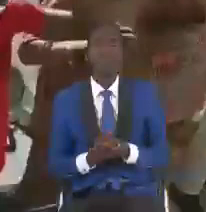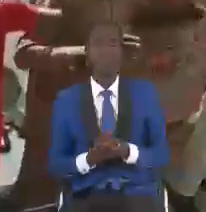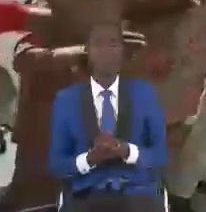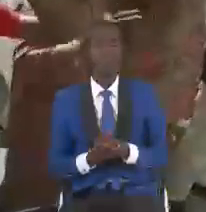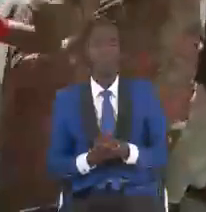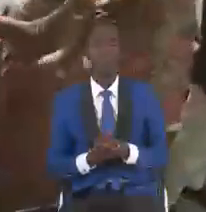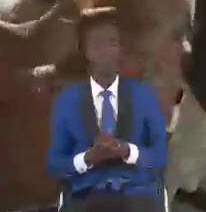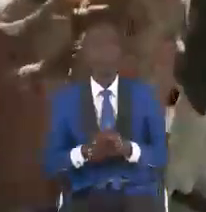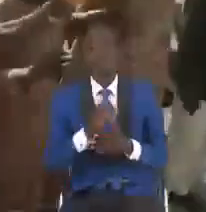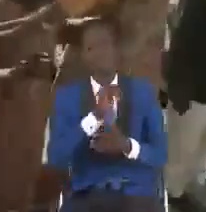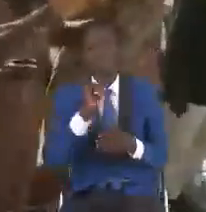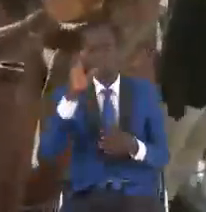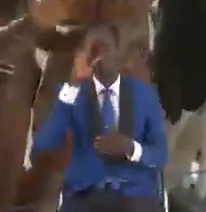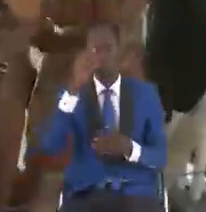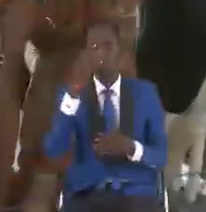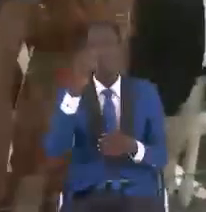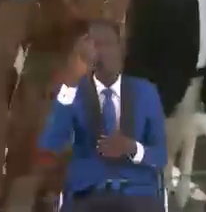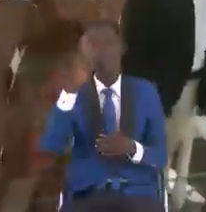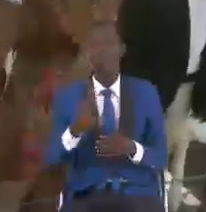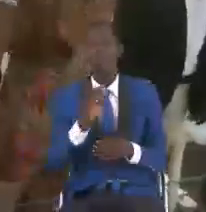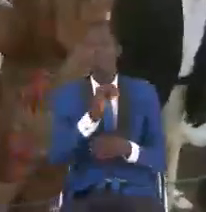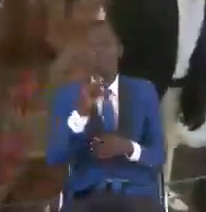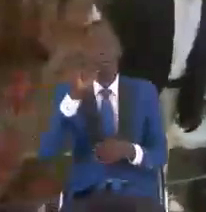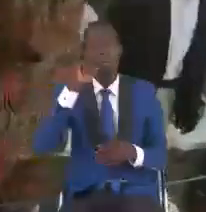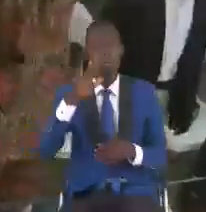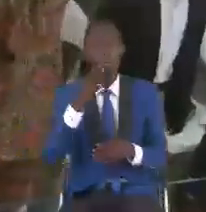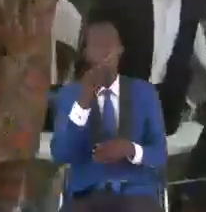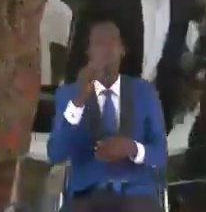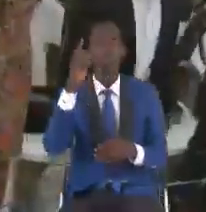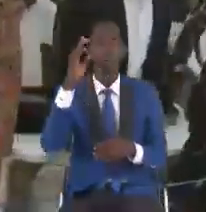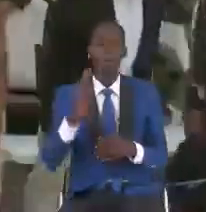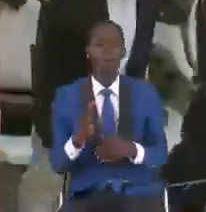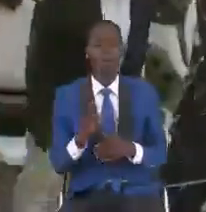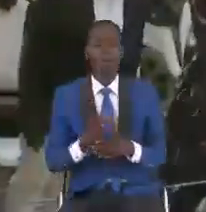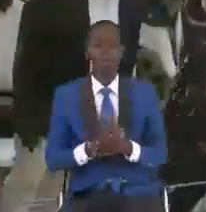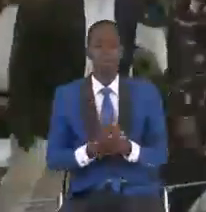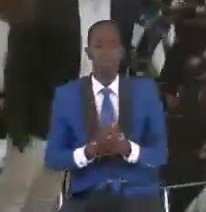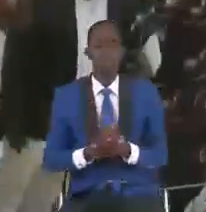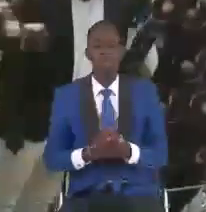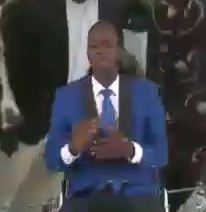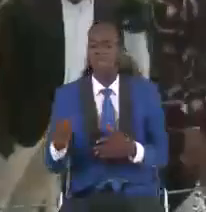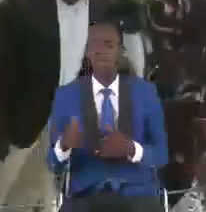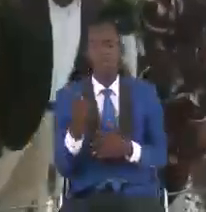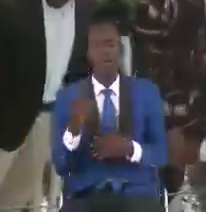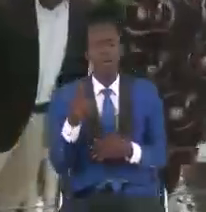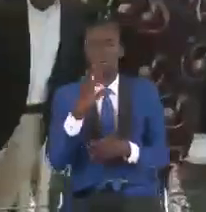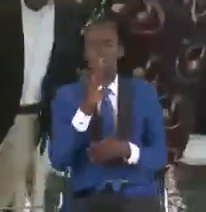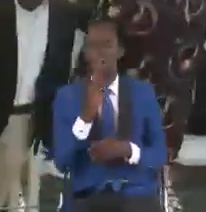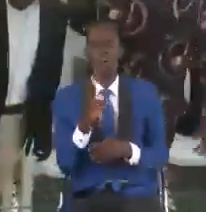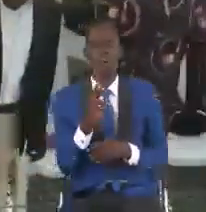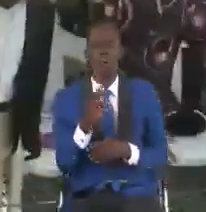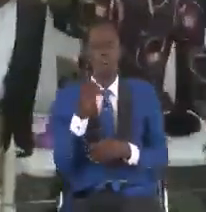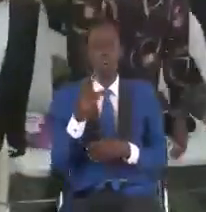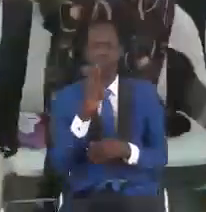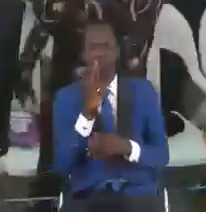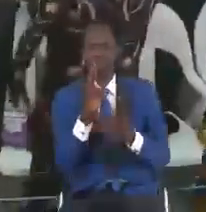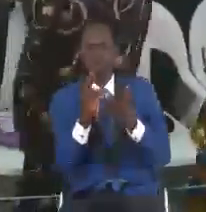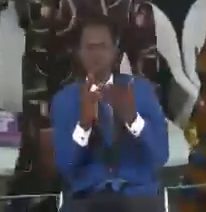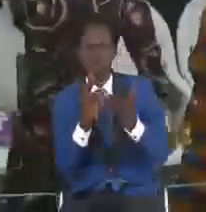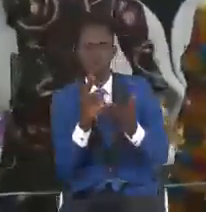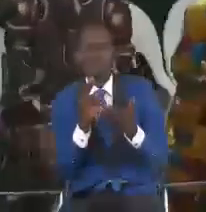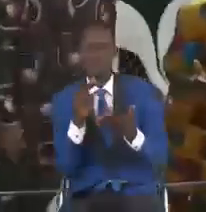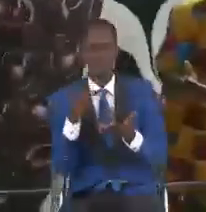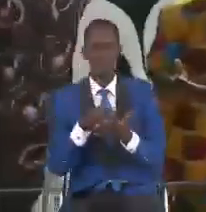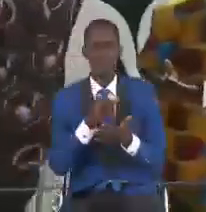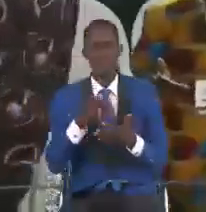a man of God, a woman of God. Anywhere you are there standing